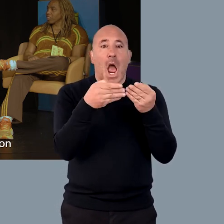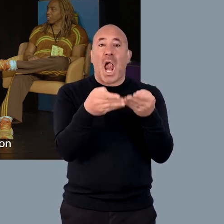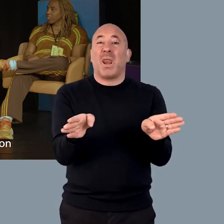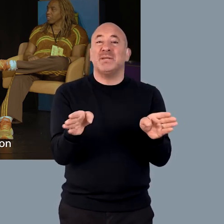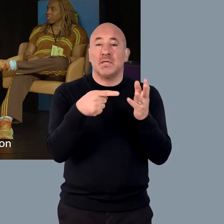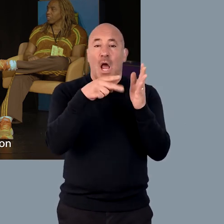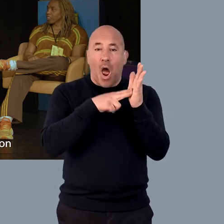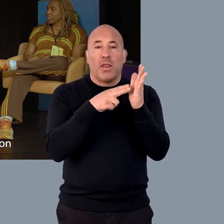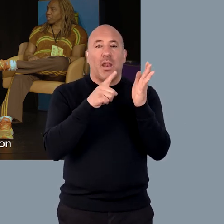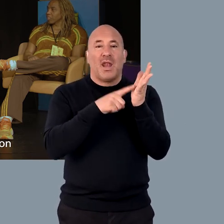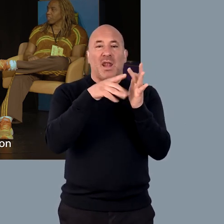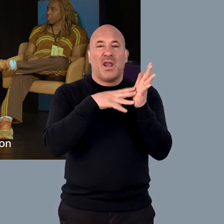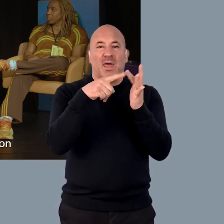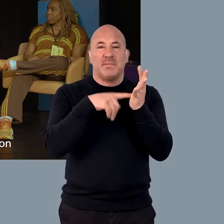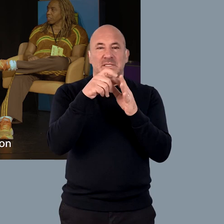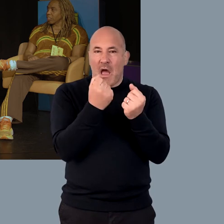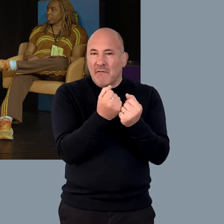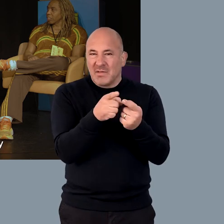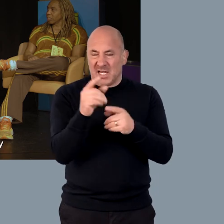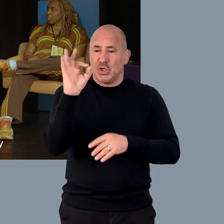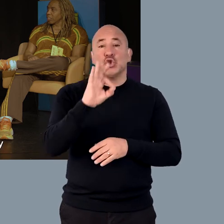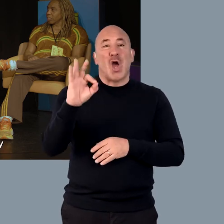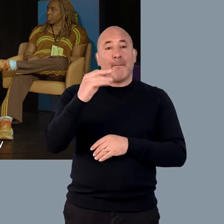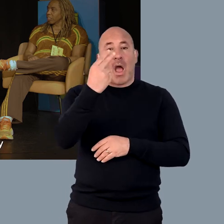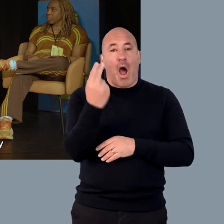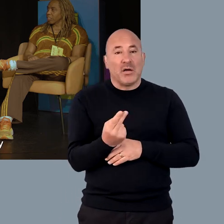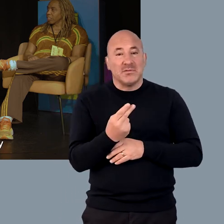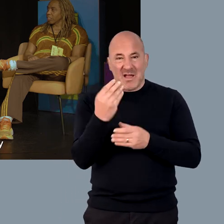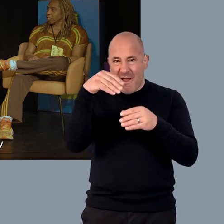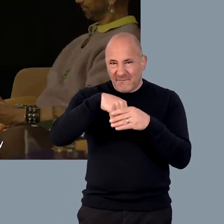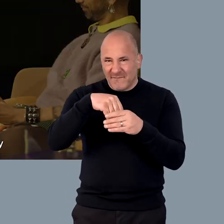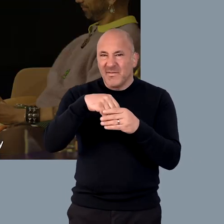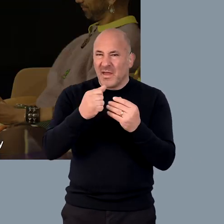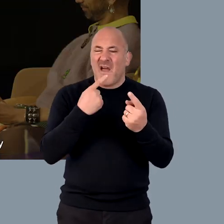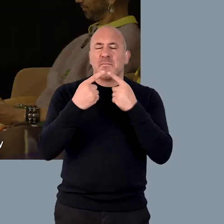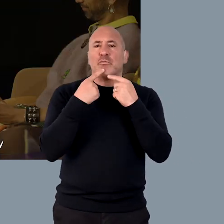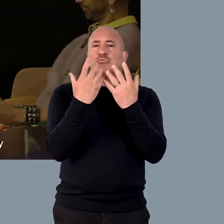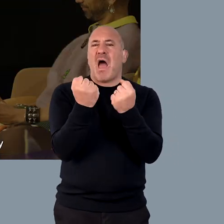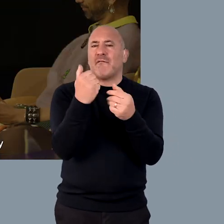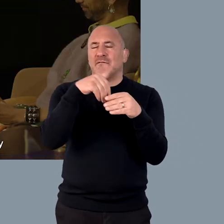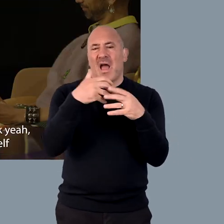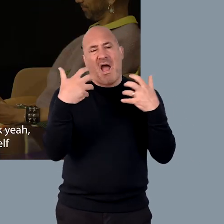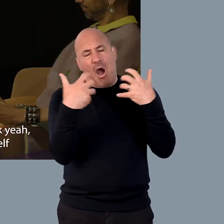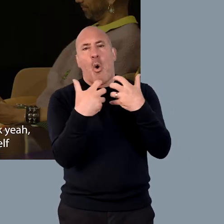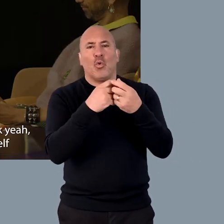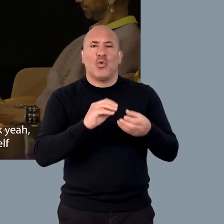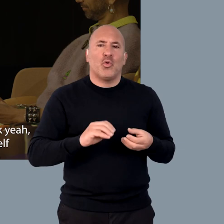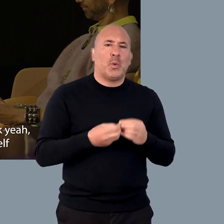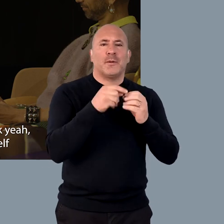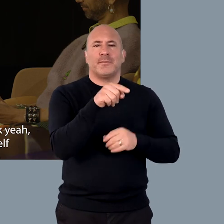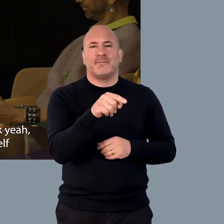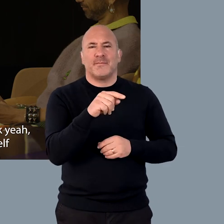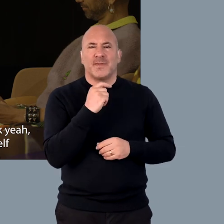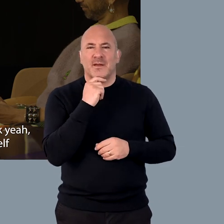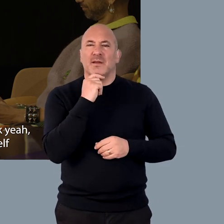unlimited has somewhere has on and within shape arts there's definitely um yeah information there